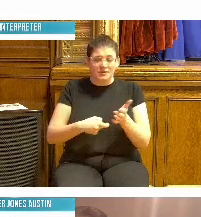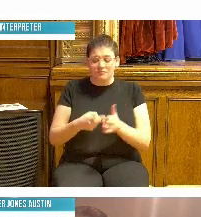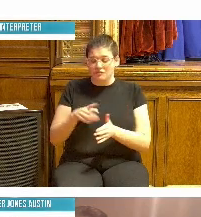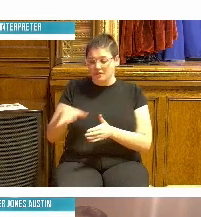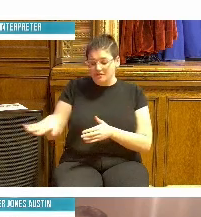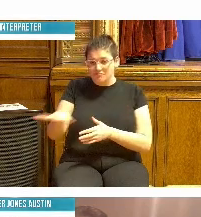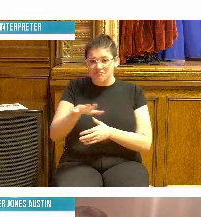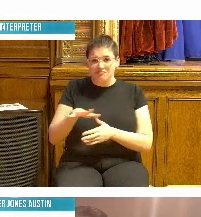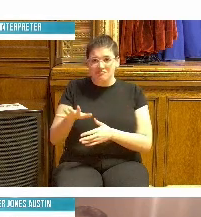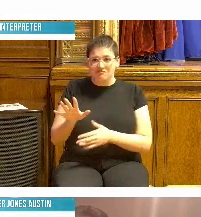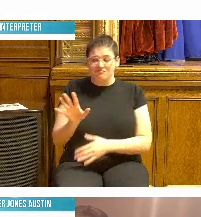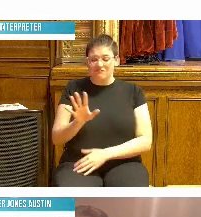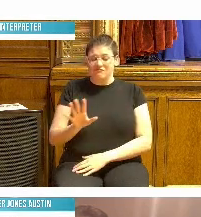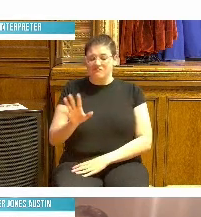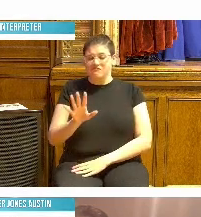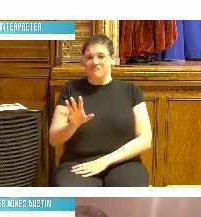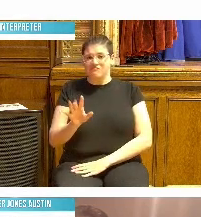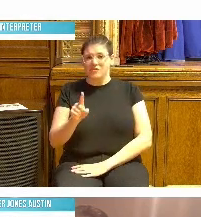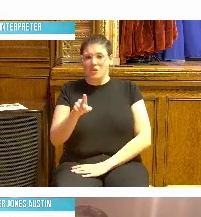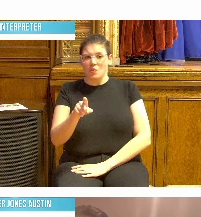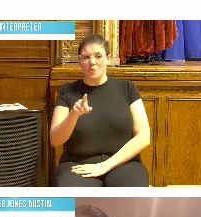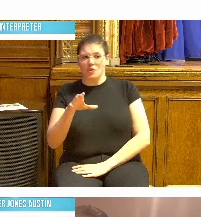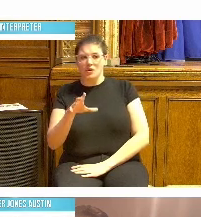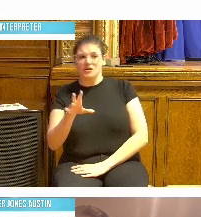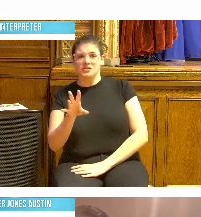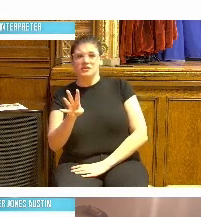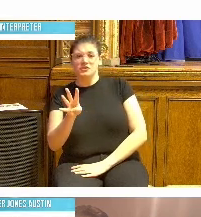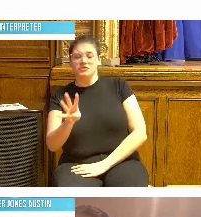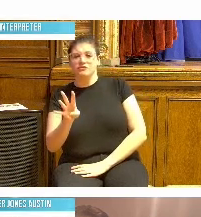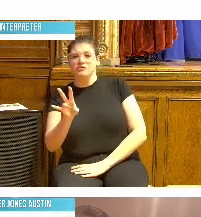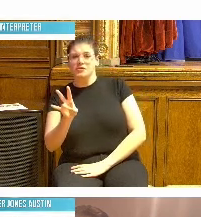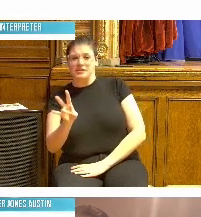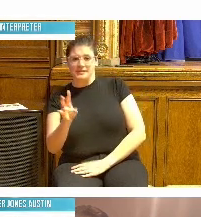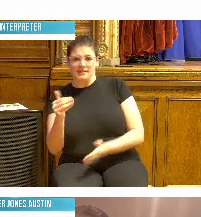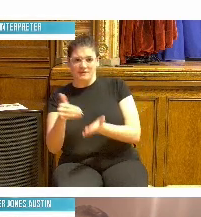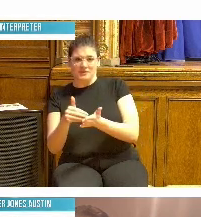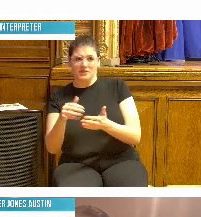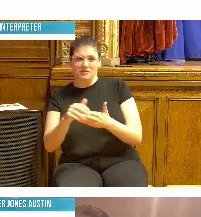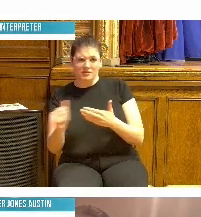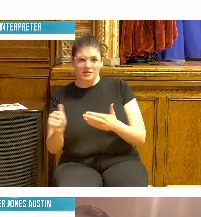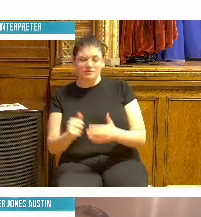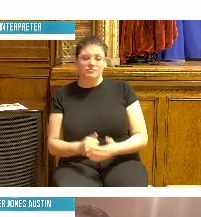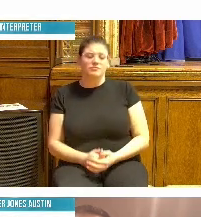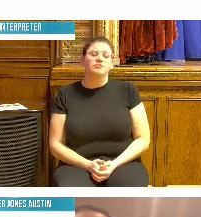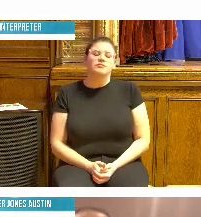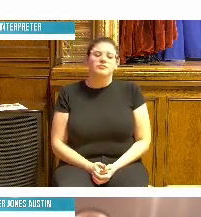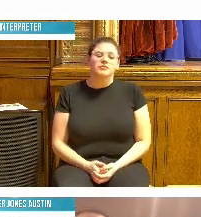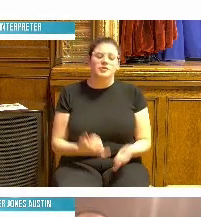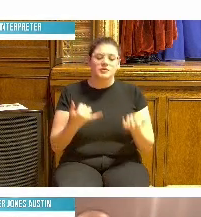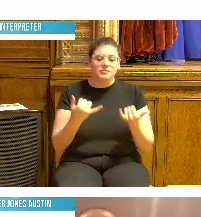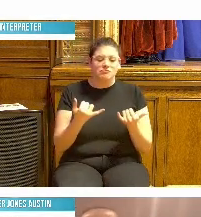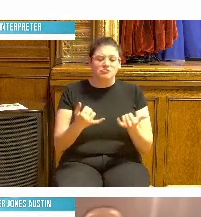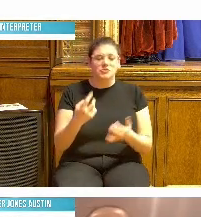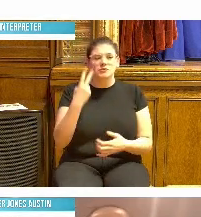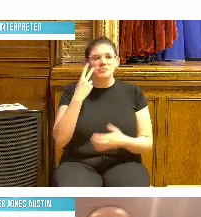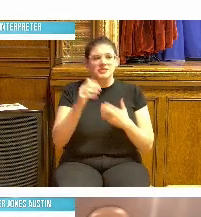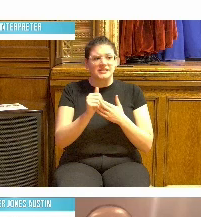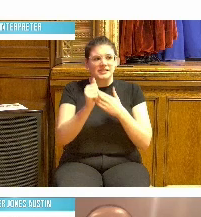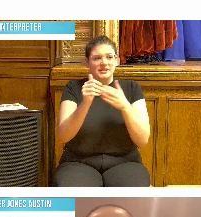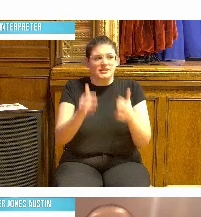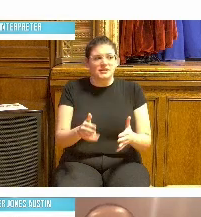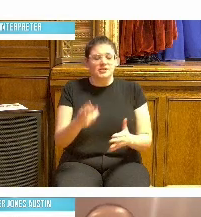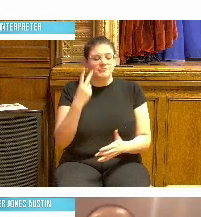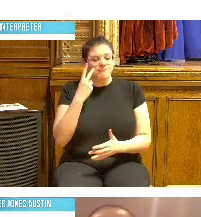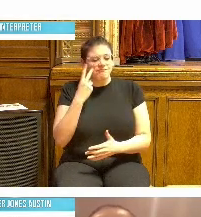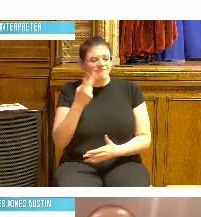Political disputes stalled redevelopment in Newburgh. Today's city leaders are facing the question of how to use about 20 acres of still